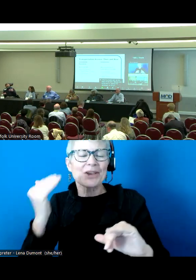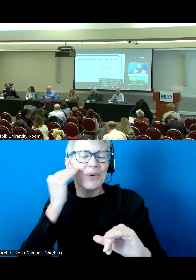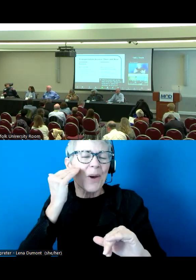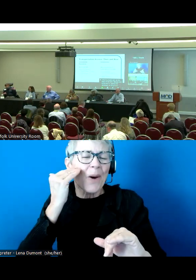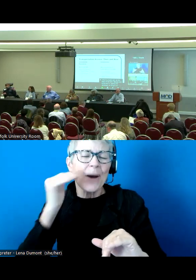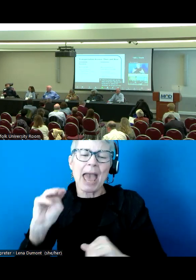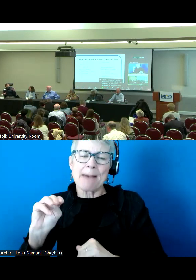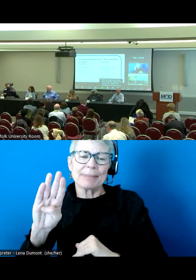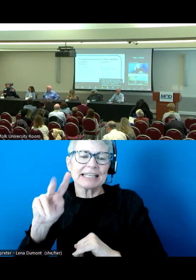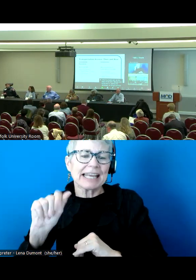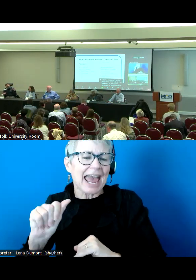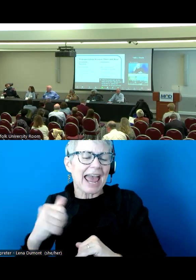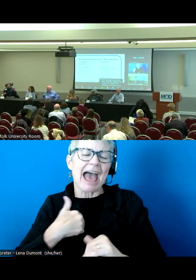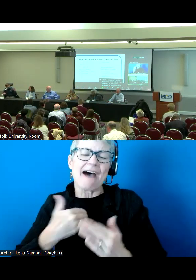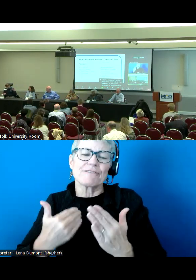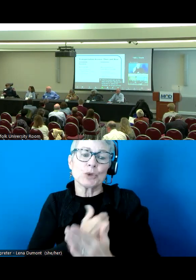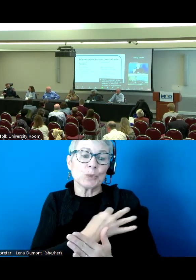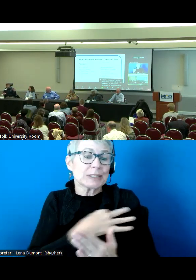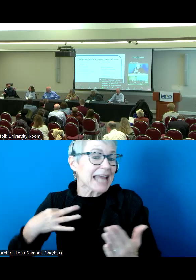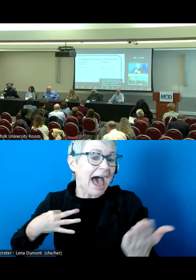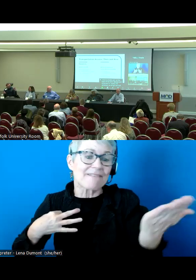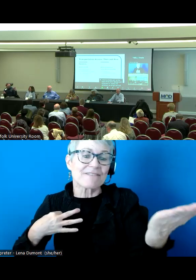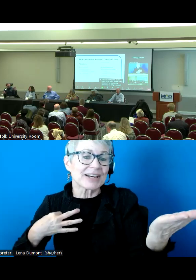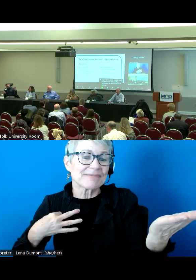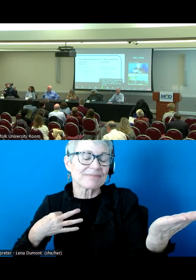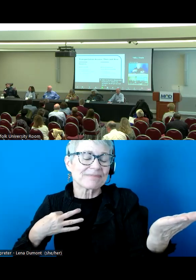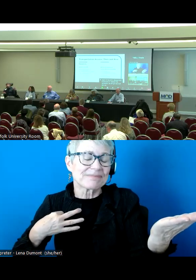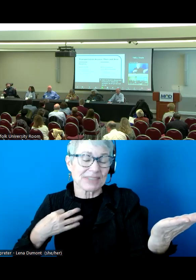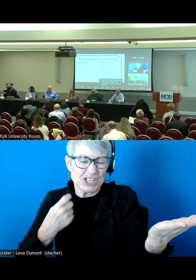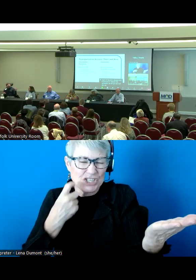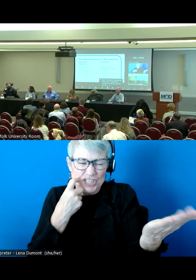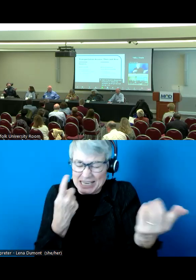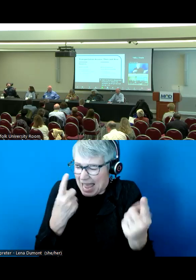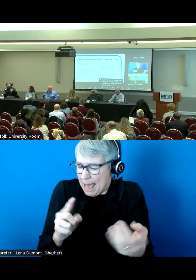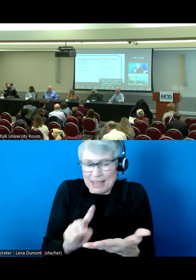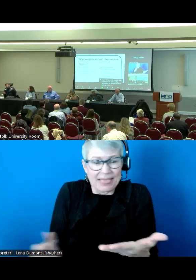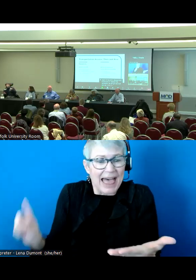T who say just last week, well,